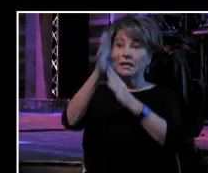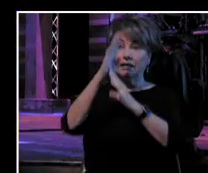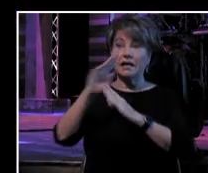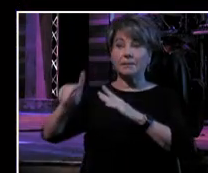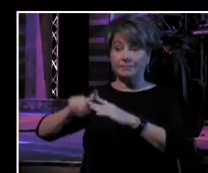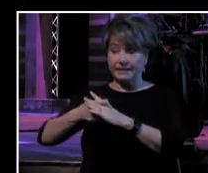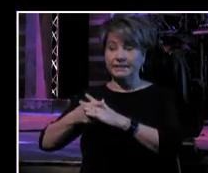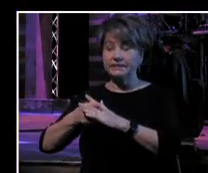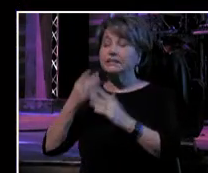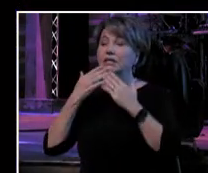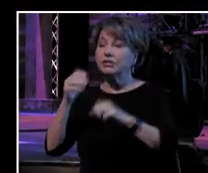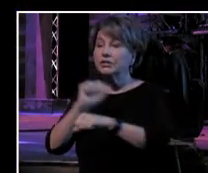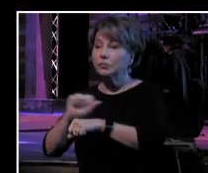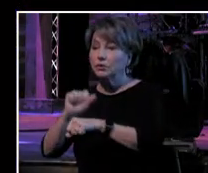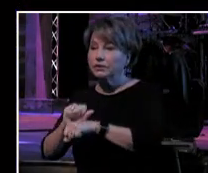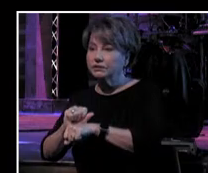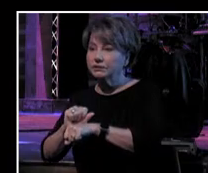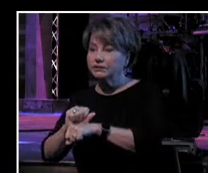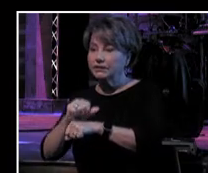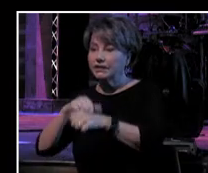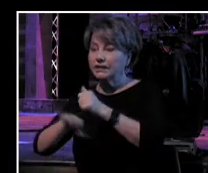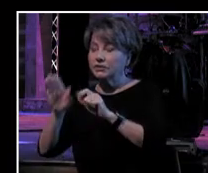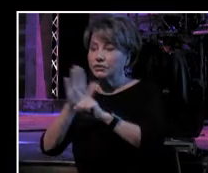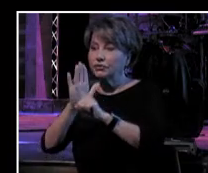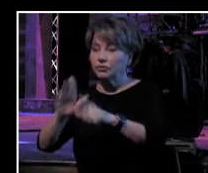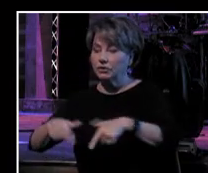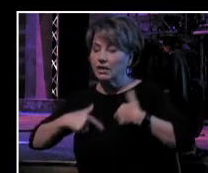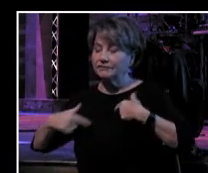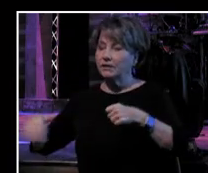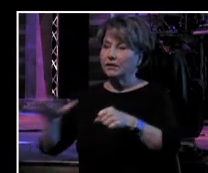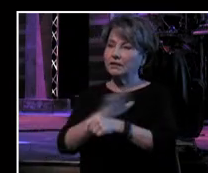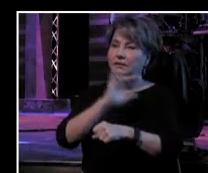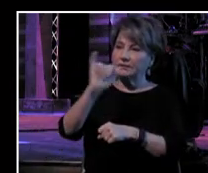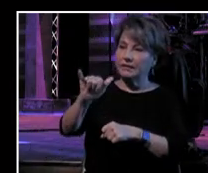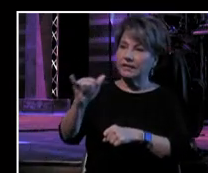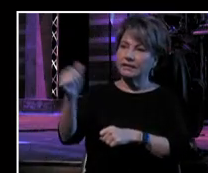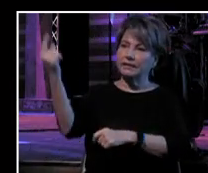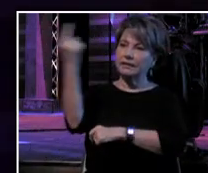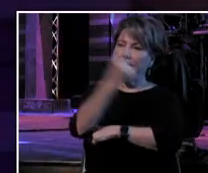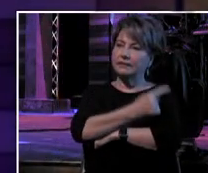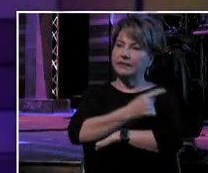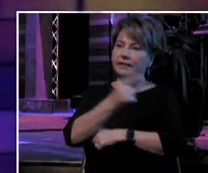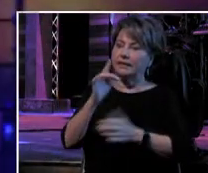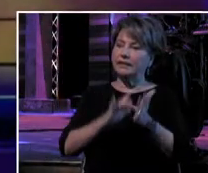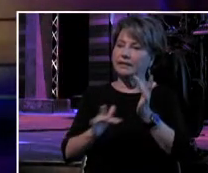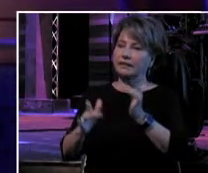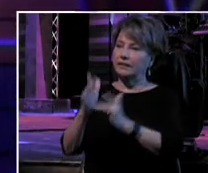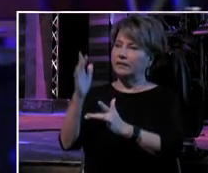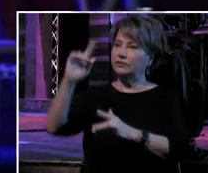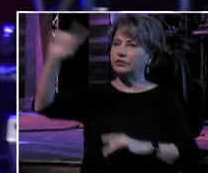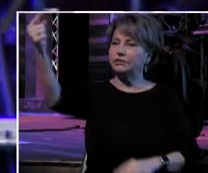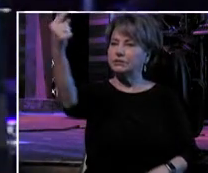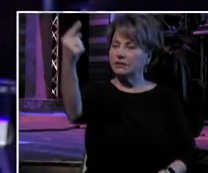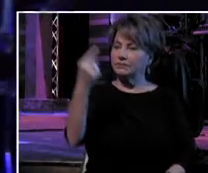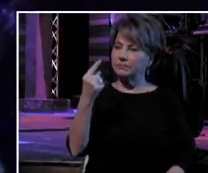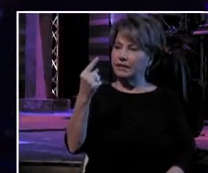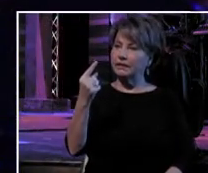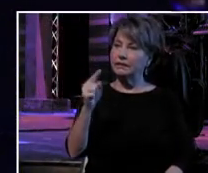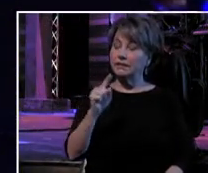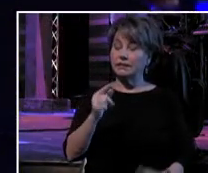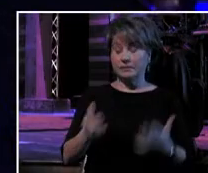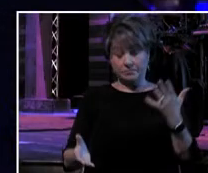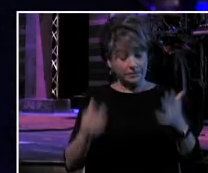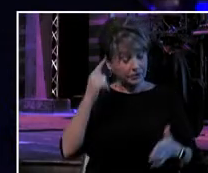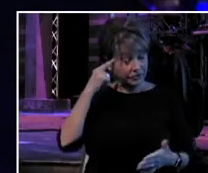it to completion at the day of Christ Jesus. Now, this is really important, because he's saying, look, you might think